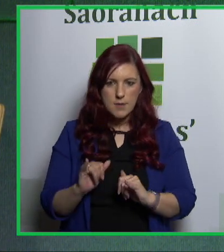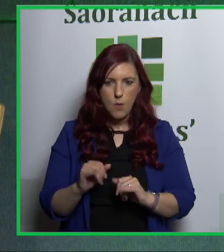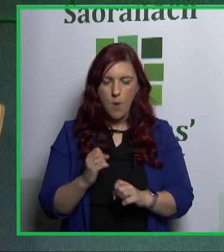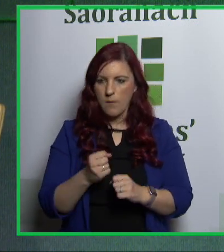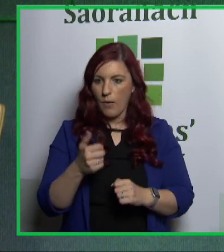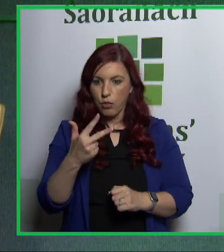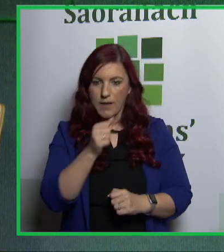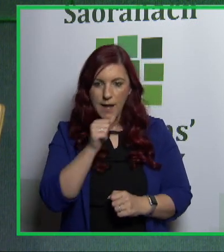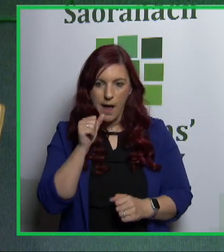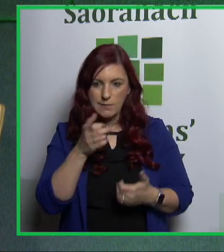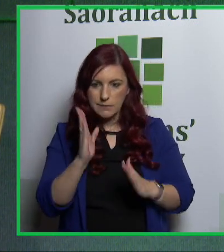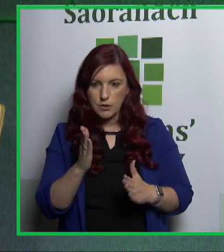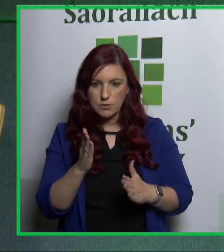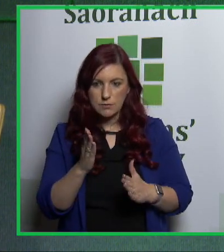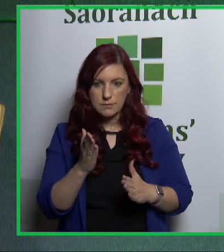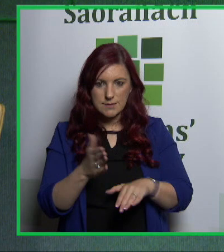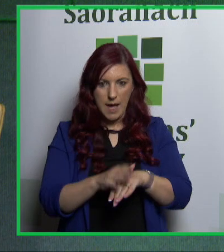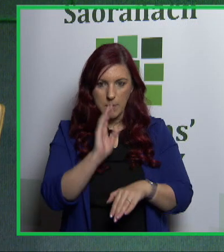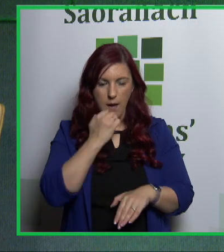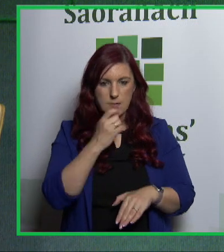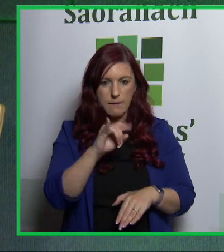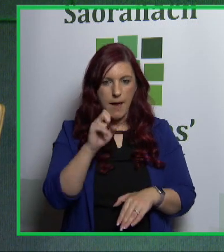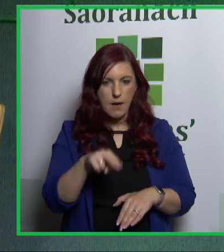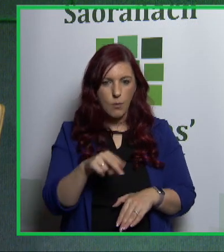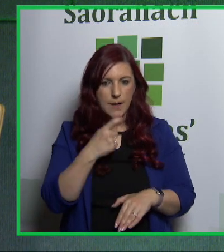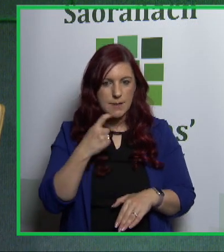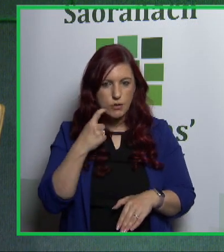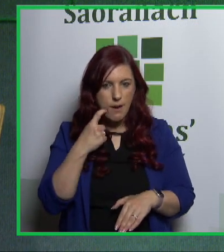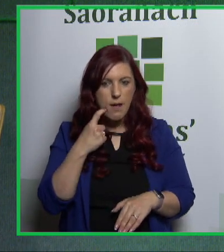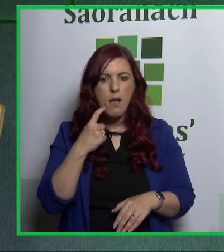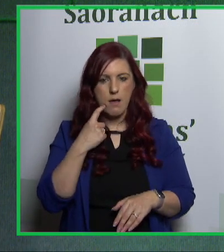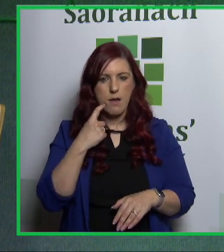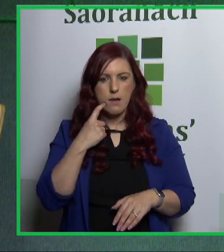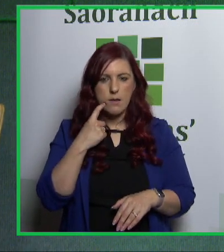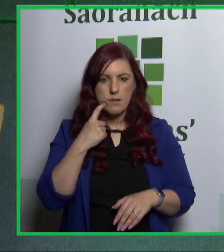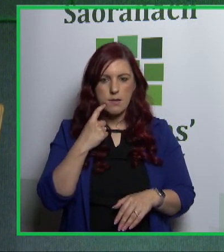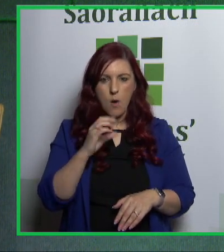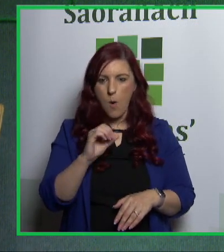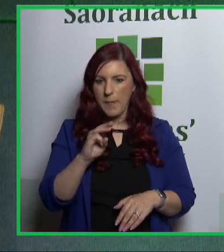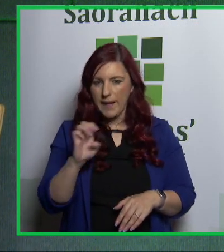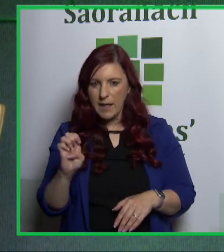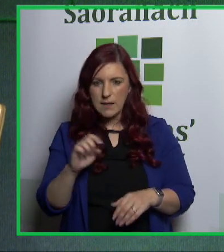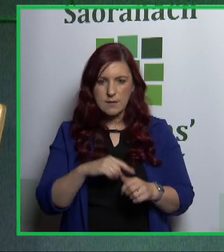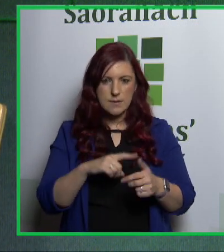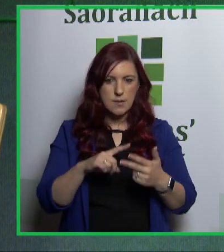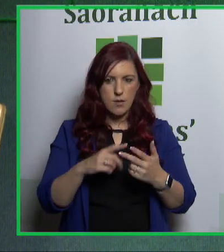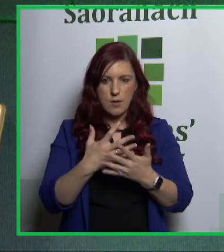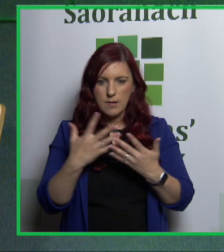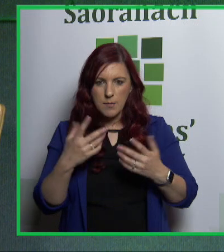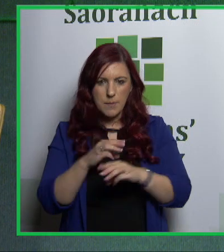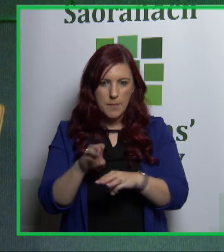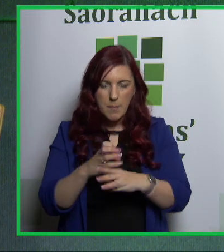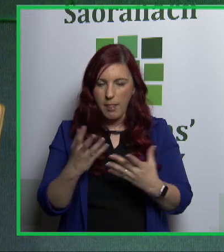aunties through heroin addiction. My family had to go through that. I've ODs, contracted